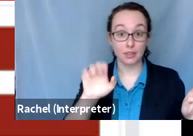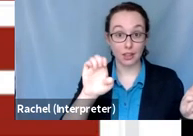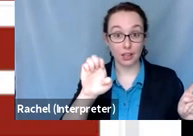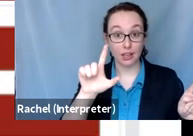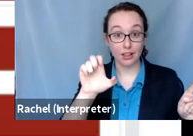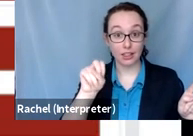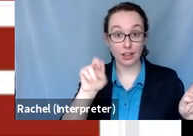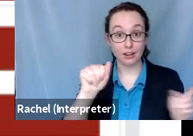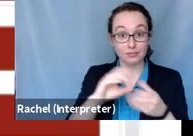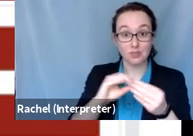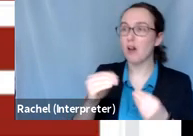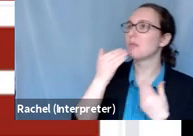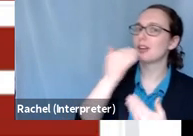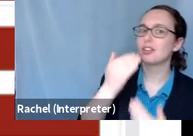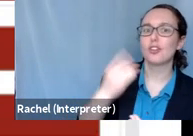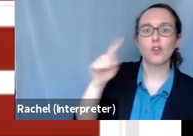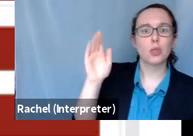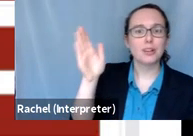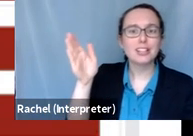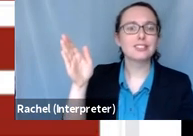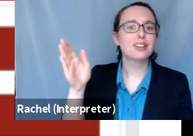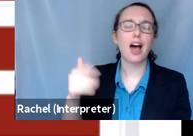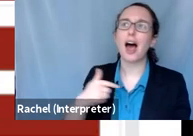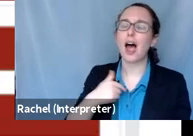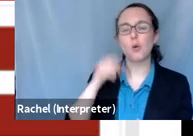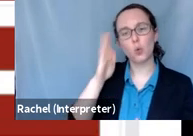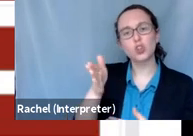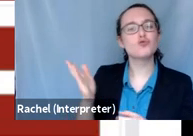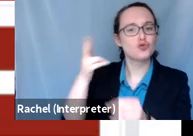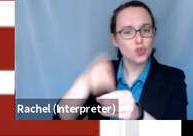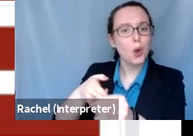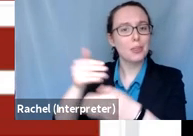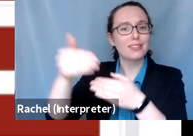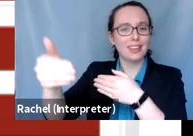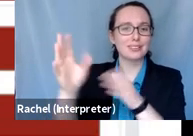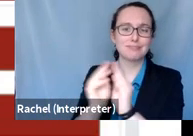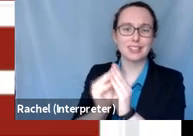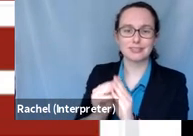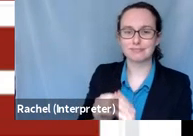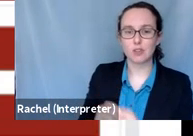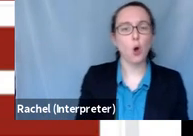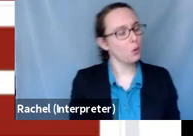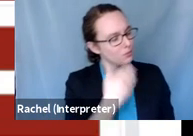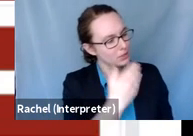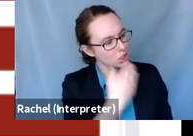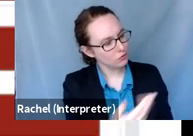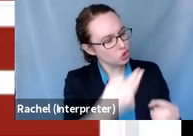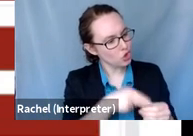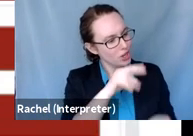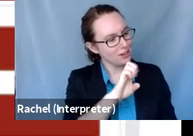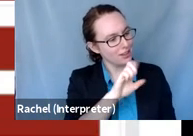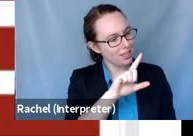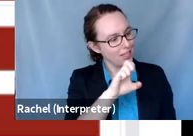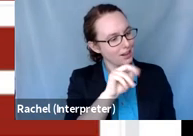be there tomorrow and the next day also. Awesome. Thank you for joining, Elena. Bye. Bye.